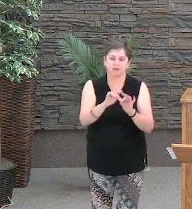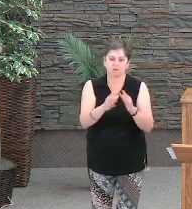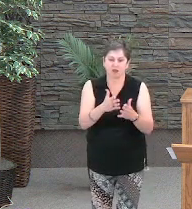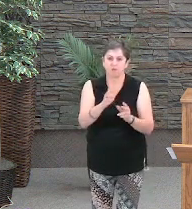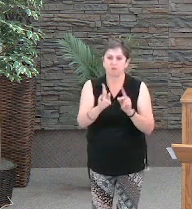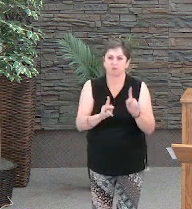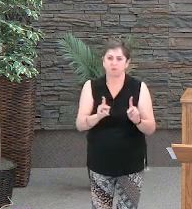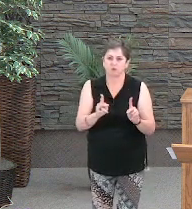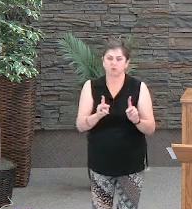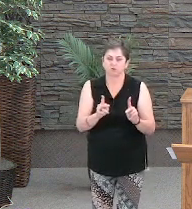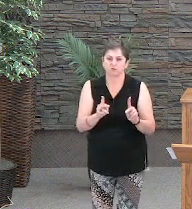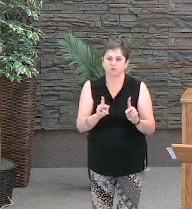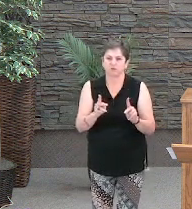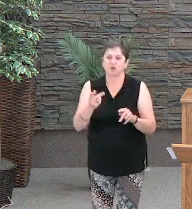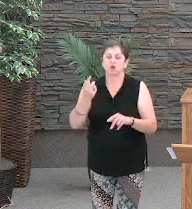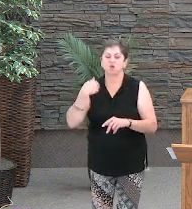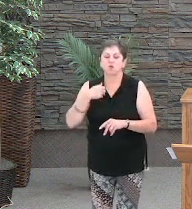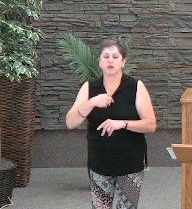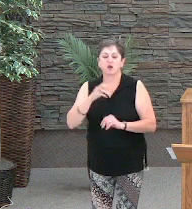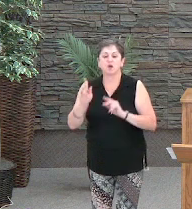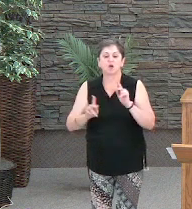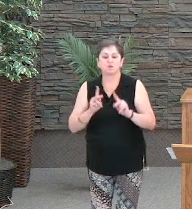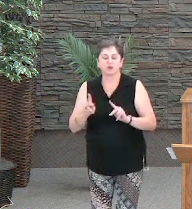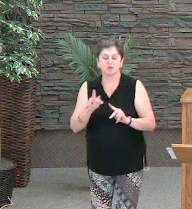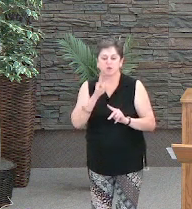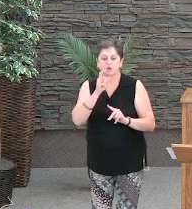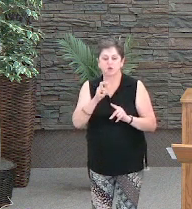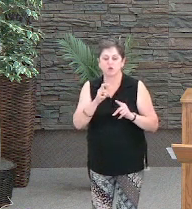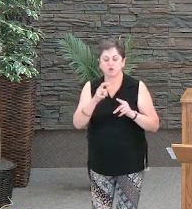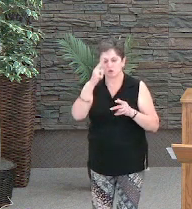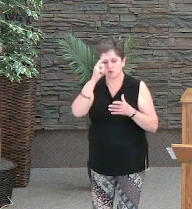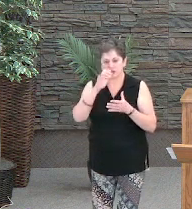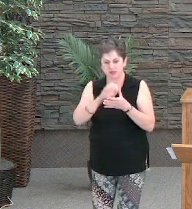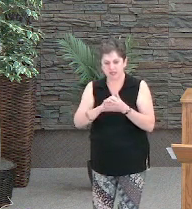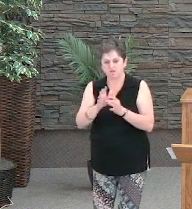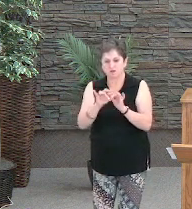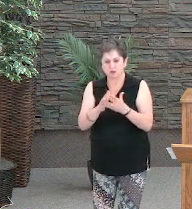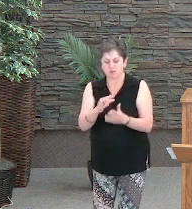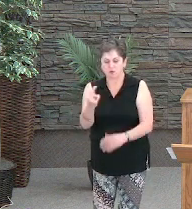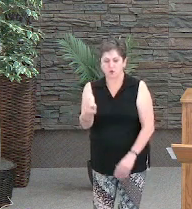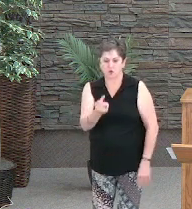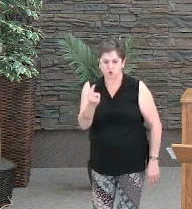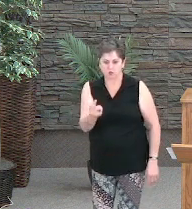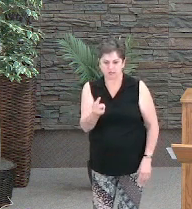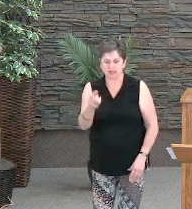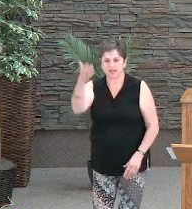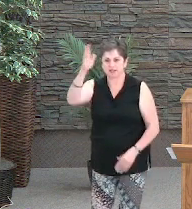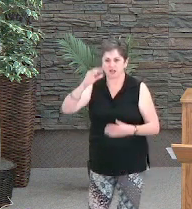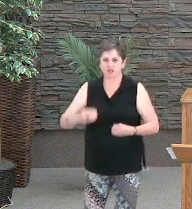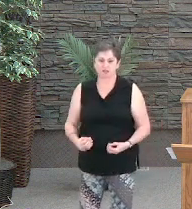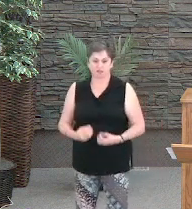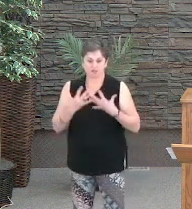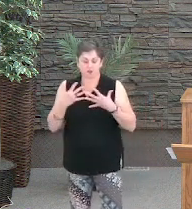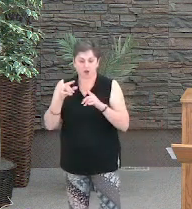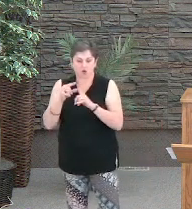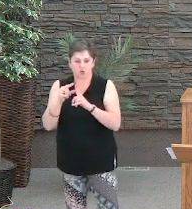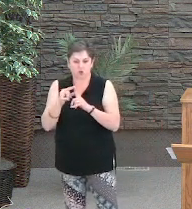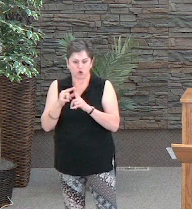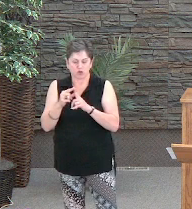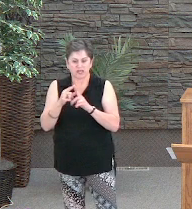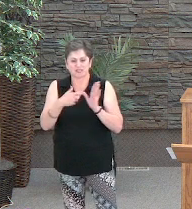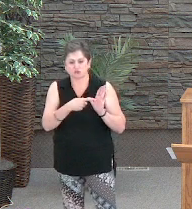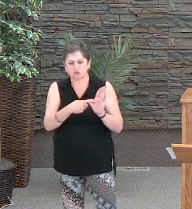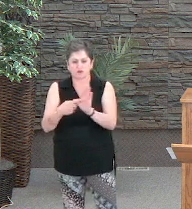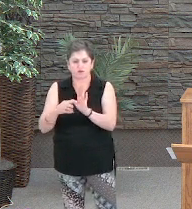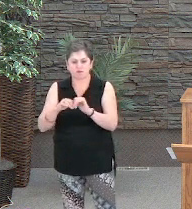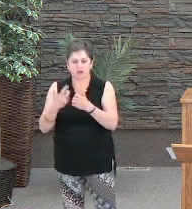people. We are a people that believe the Bible and the Bible only is God's inspired word. It's the revelation